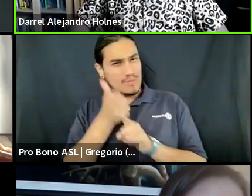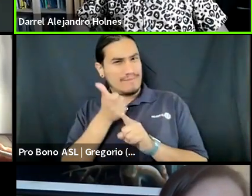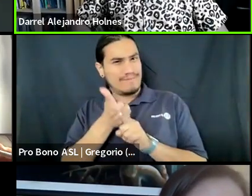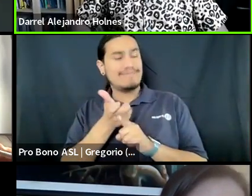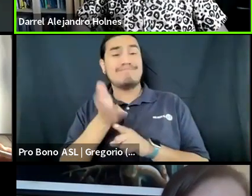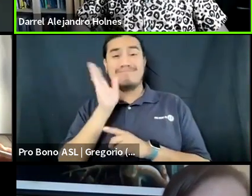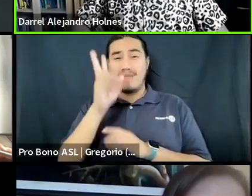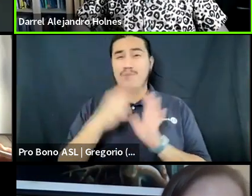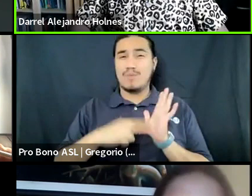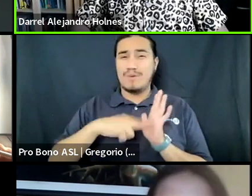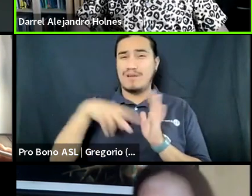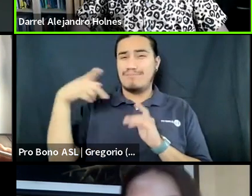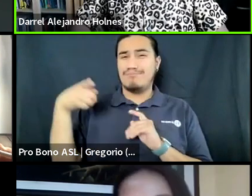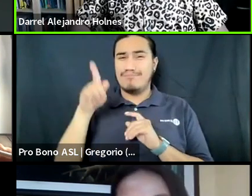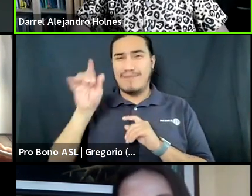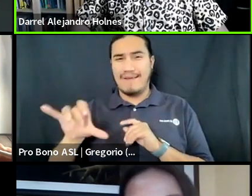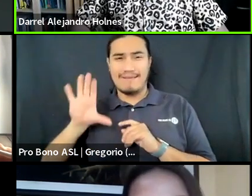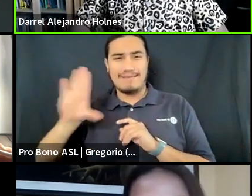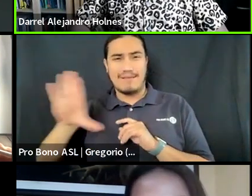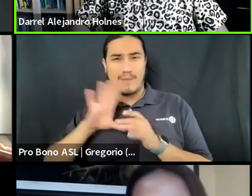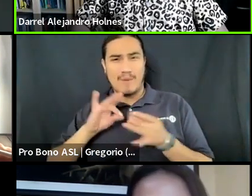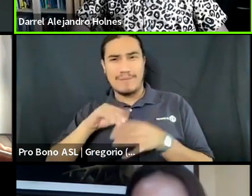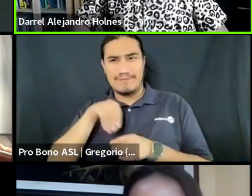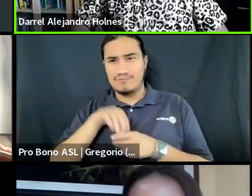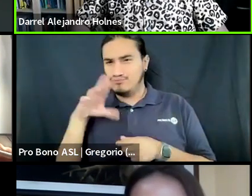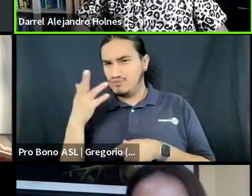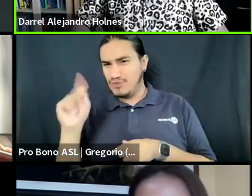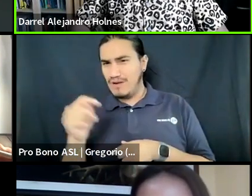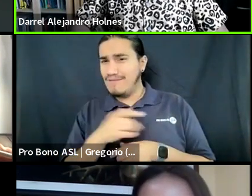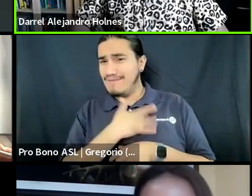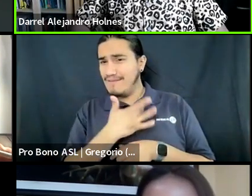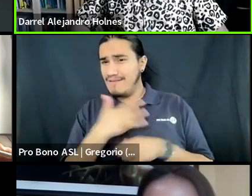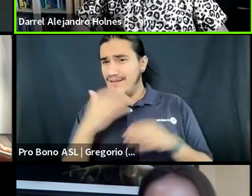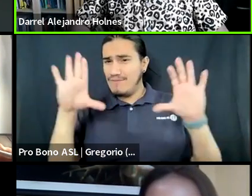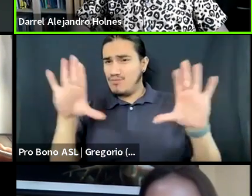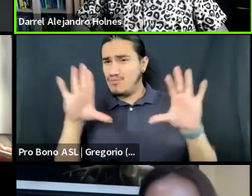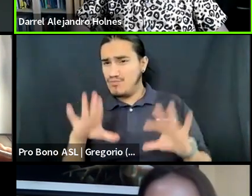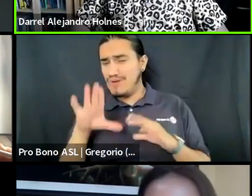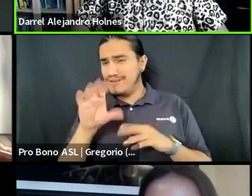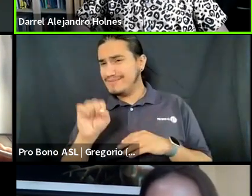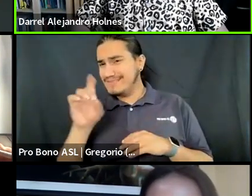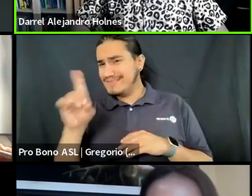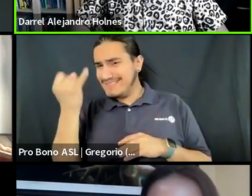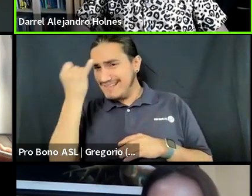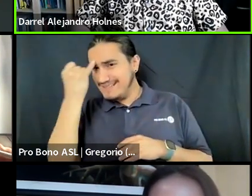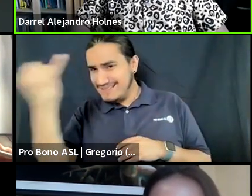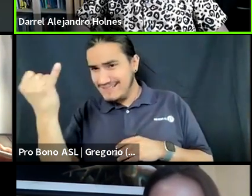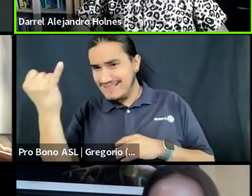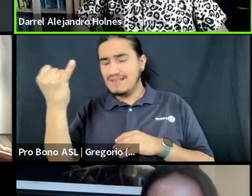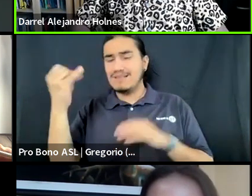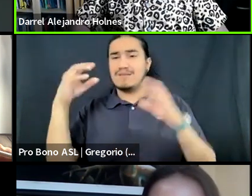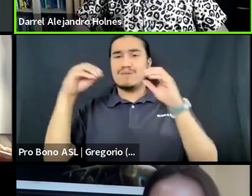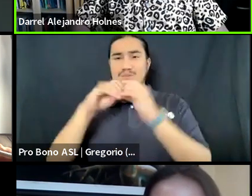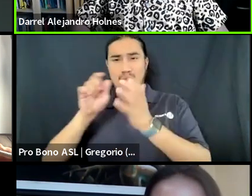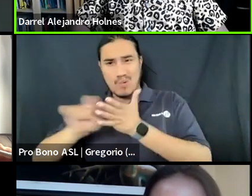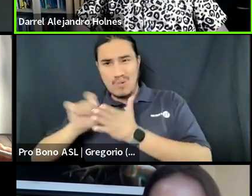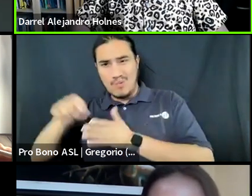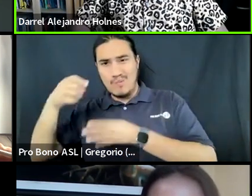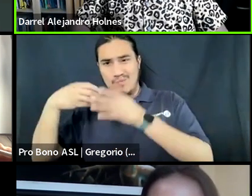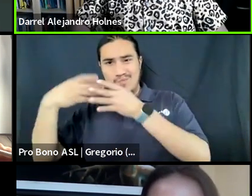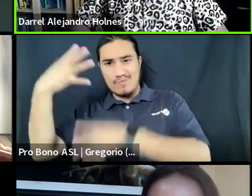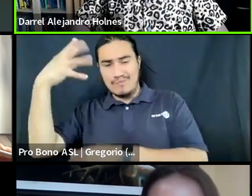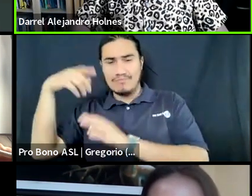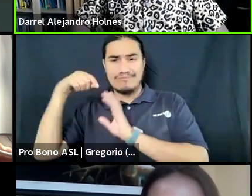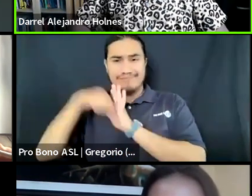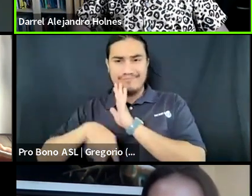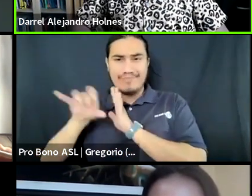going to read Peggy's comment in the chat. I feel like I have a great seed idea and there is so much more to write. The memory of hunger and hustle